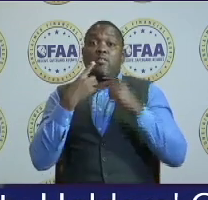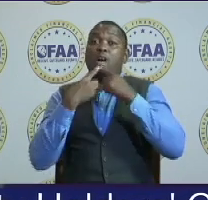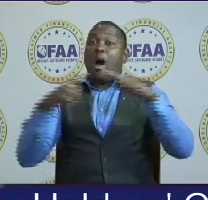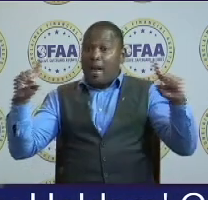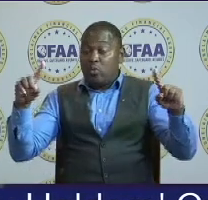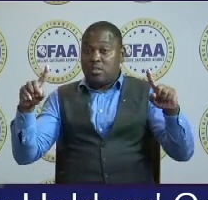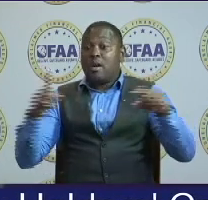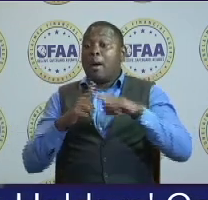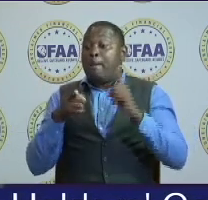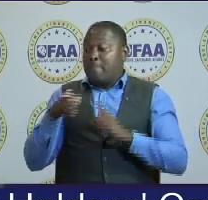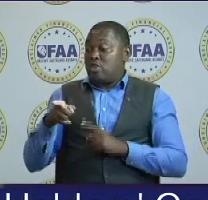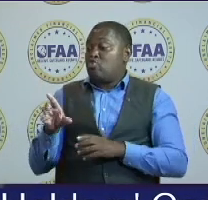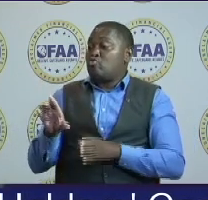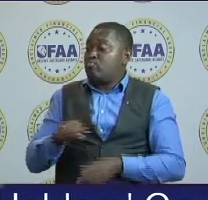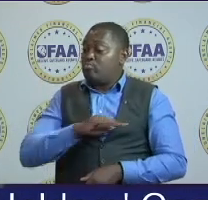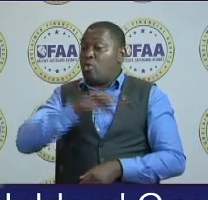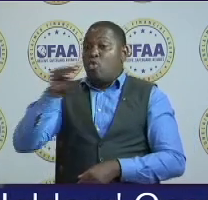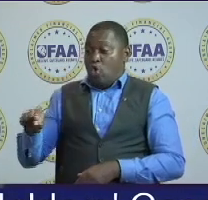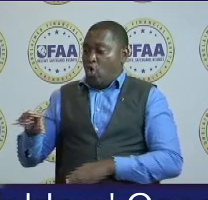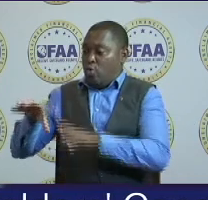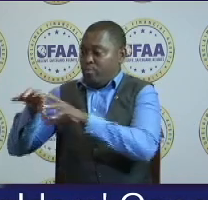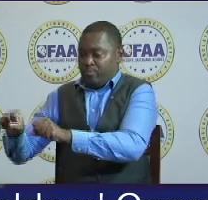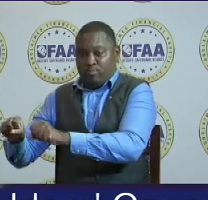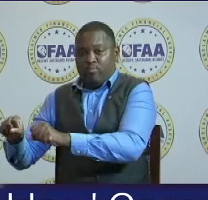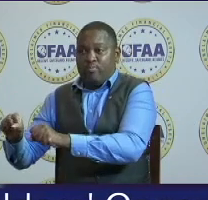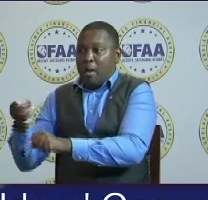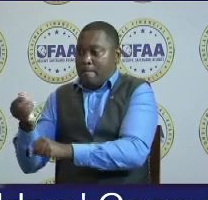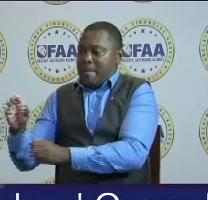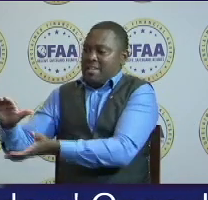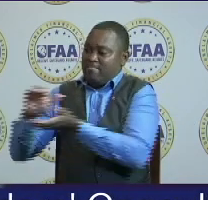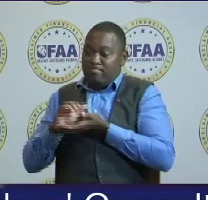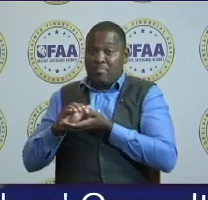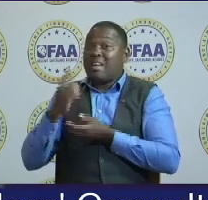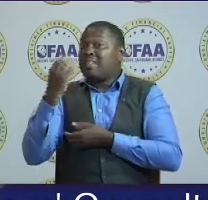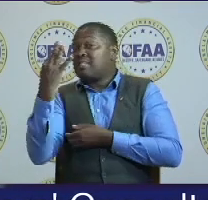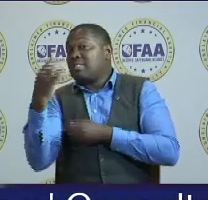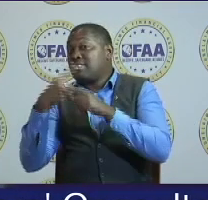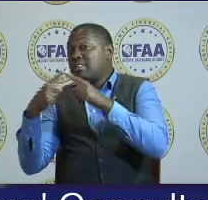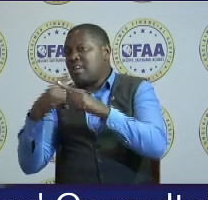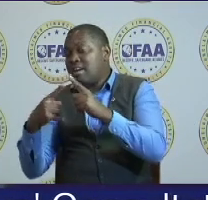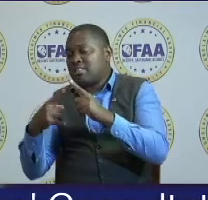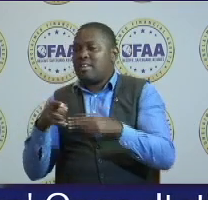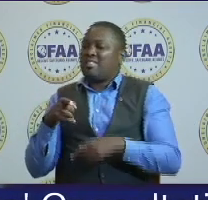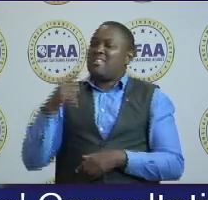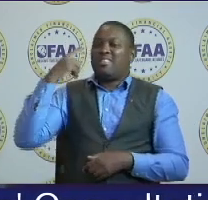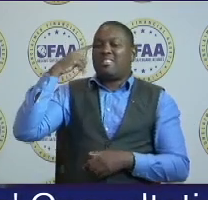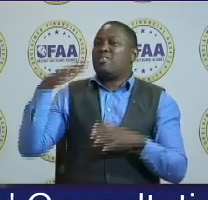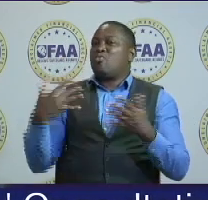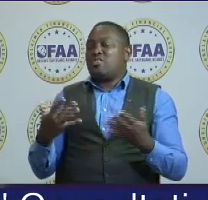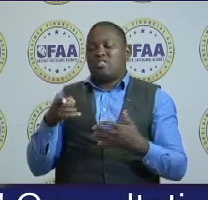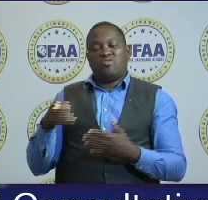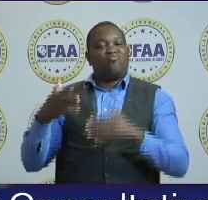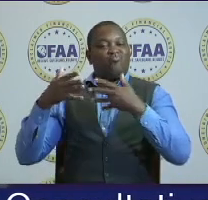cash them as the investor or as a shareholder for those three consecutive years, then the presumption is your whereabouts are not